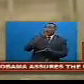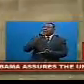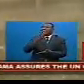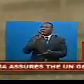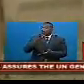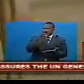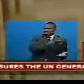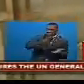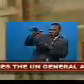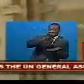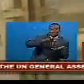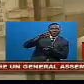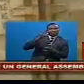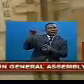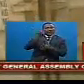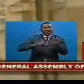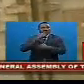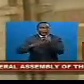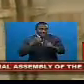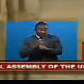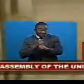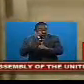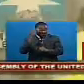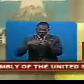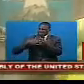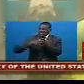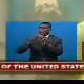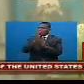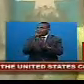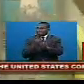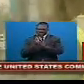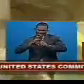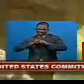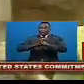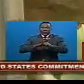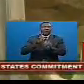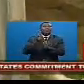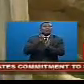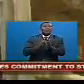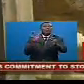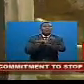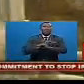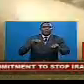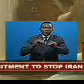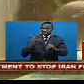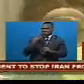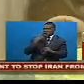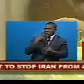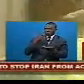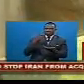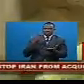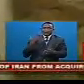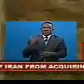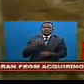annually. Experts have attributed this to weak laws and non-enforcement of the laws. A recent development is the